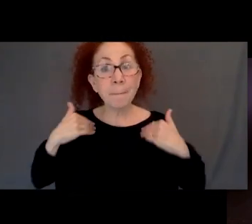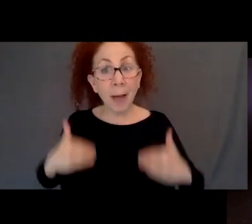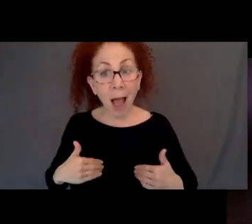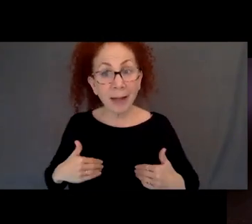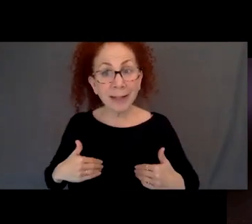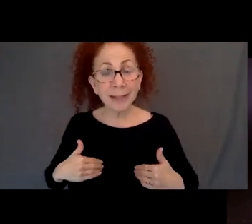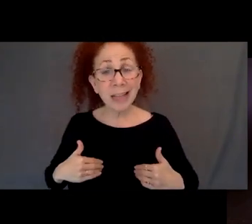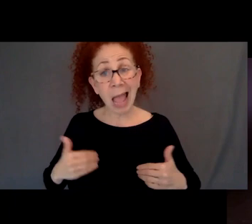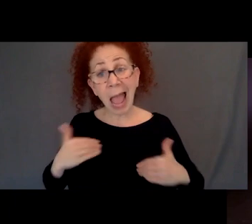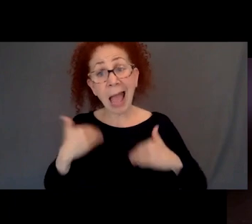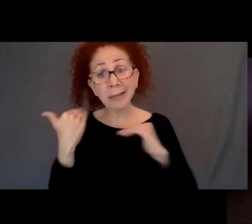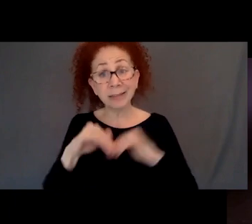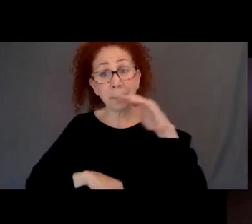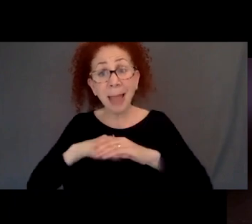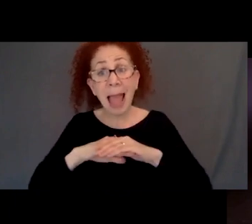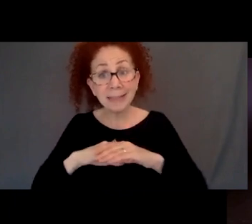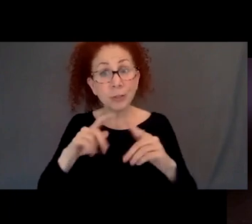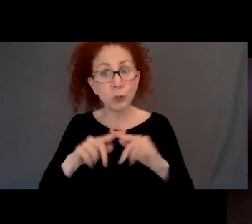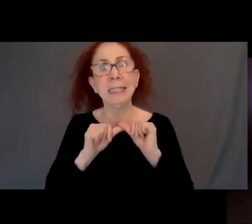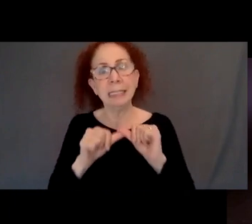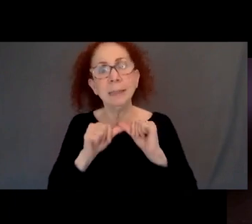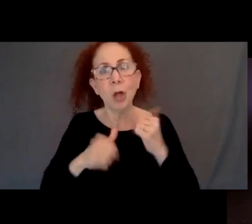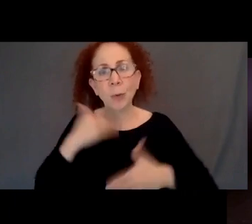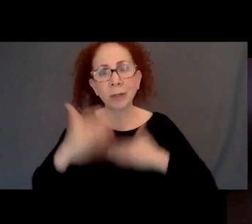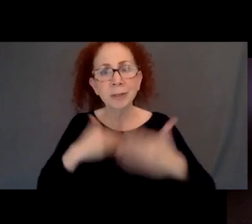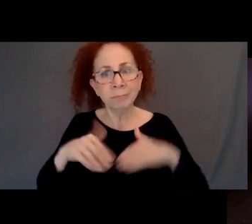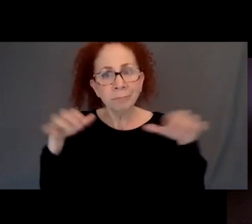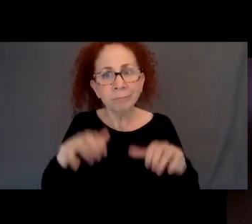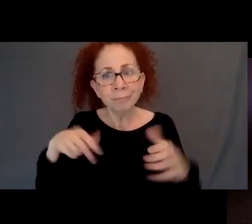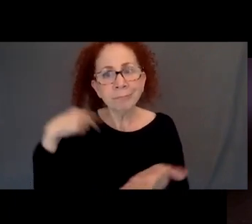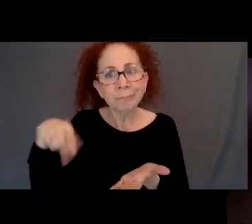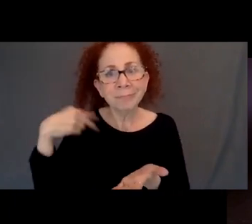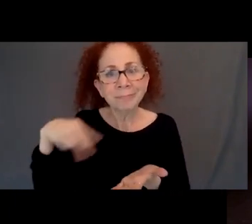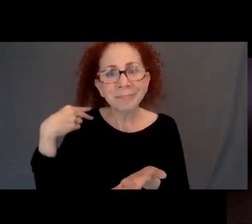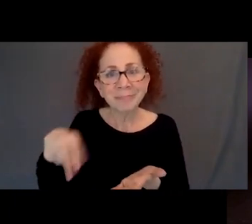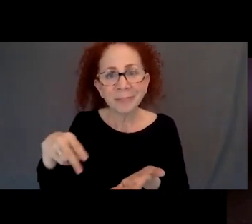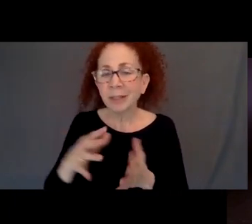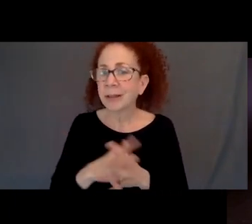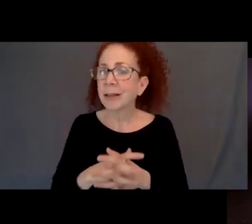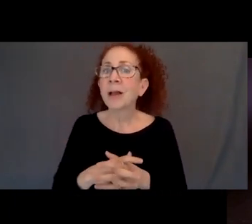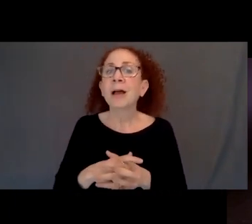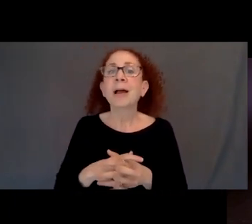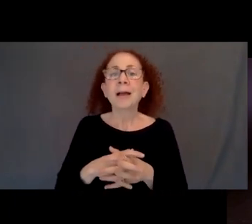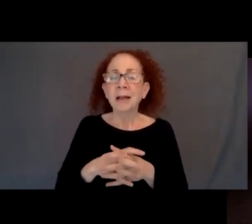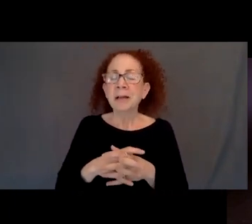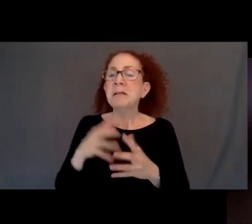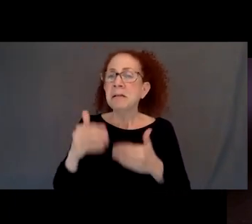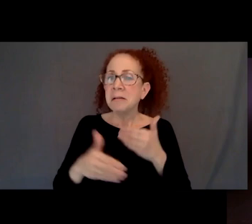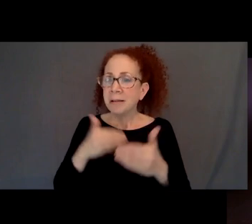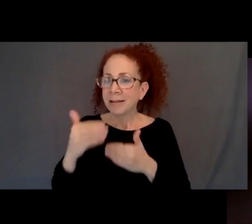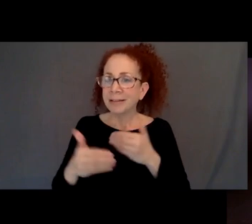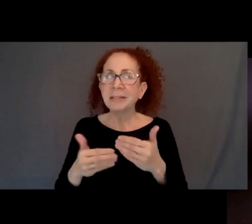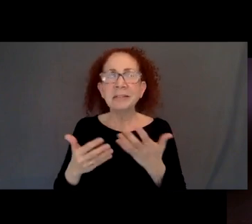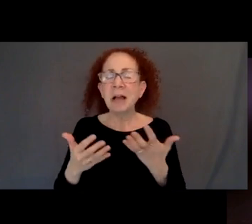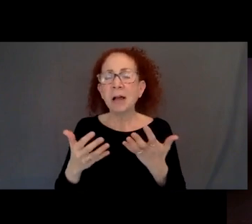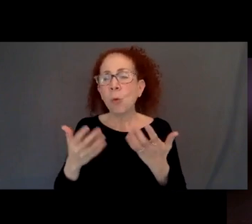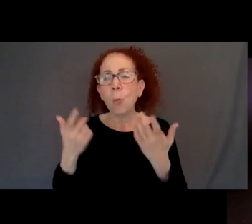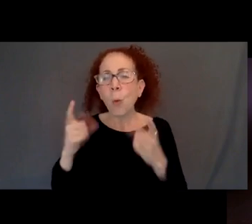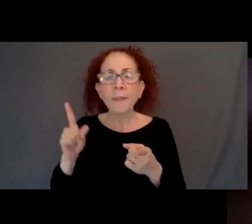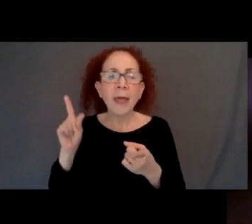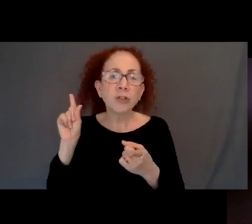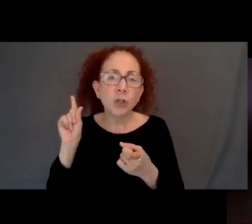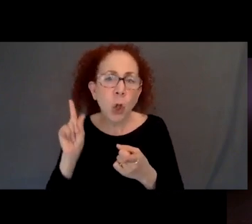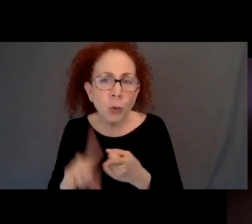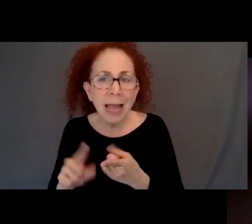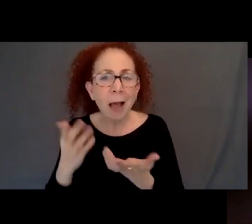body's capacity to keep up with that pace. And, you know, when that kind of slowed down for a number of reasons, largely kind